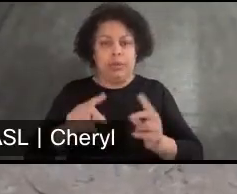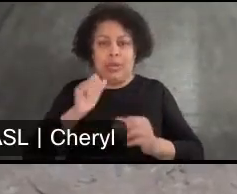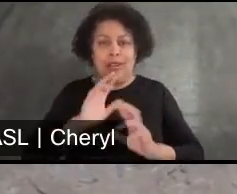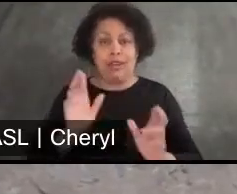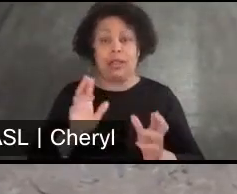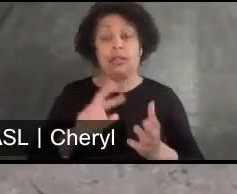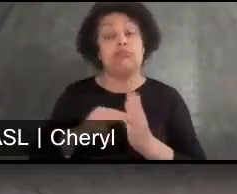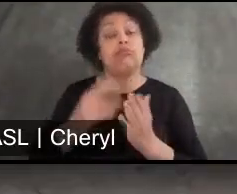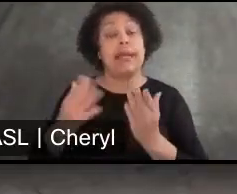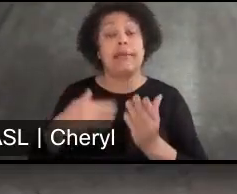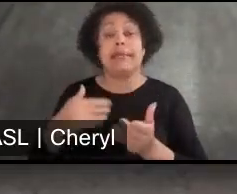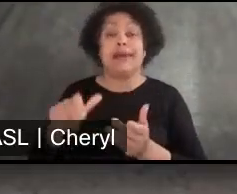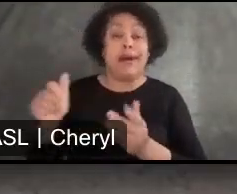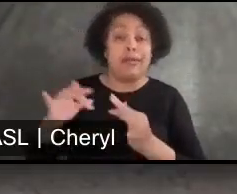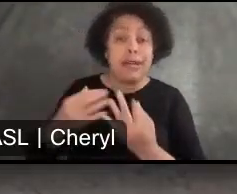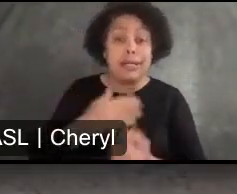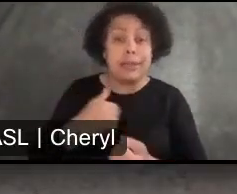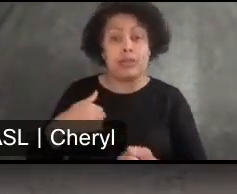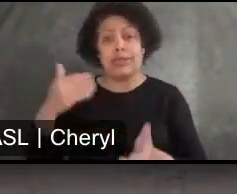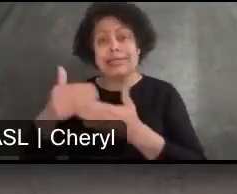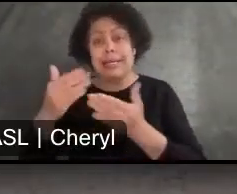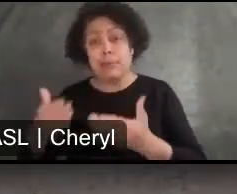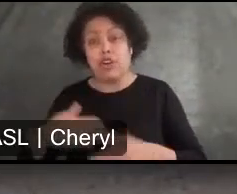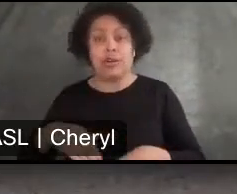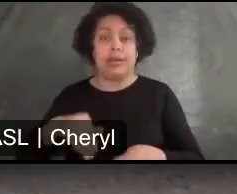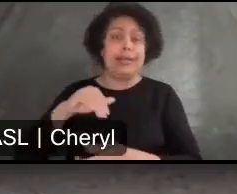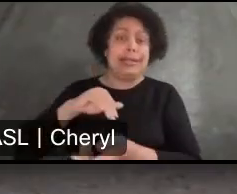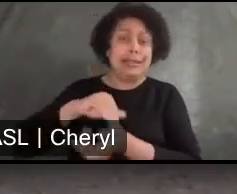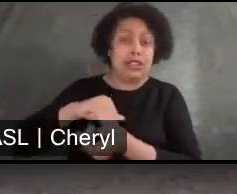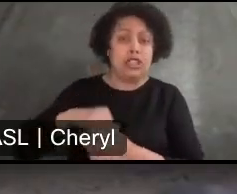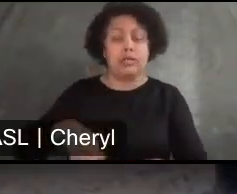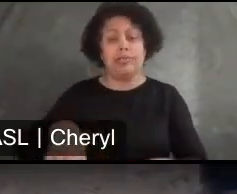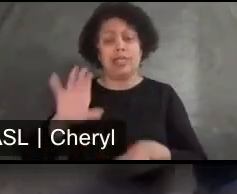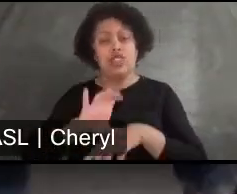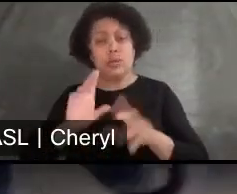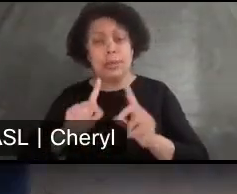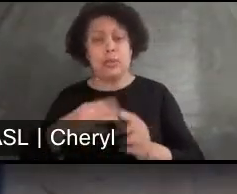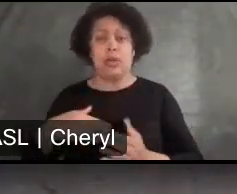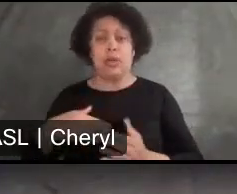neighbors, doctors, church folk, budding relationships with people you could build trust.